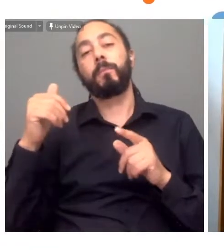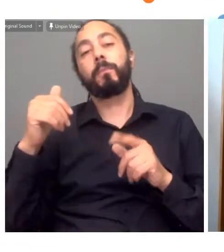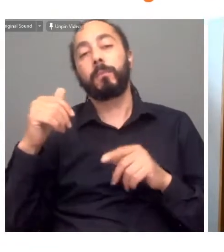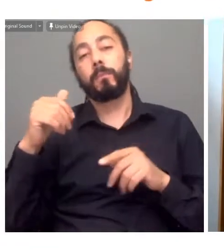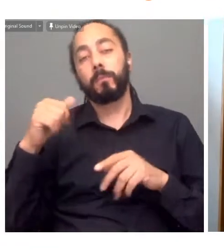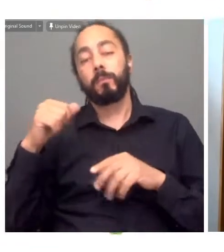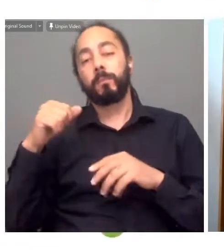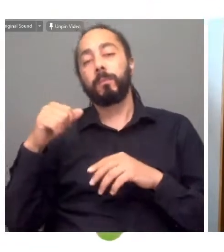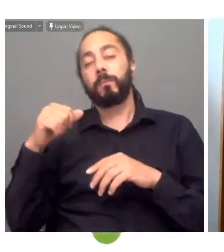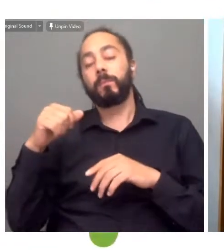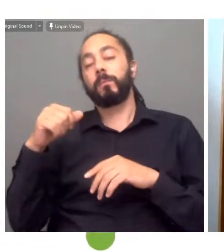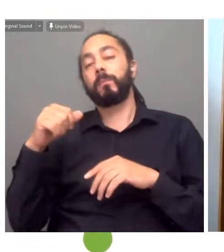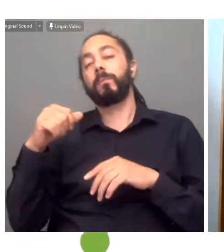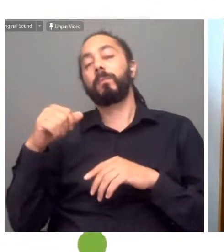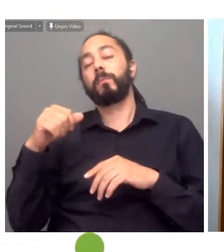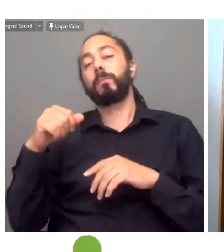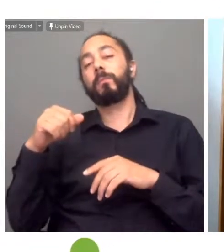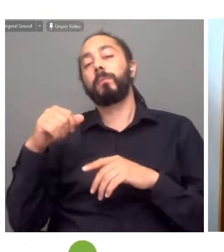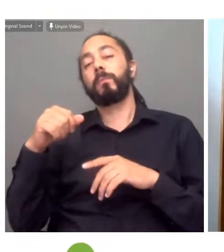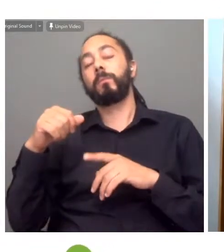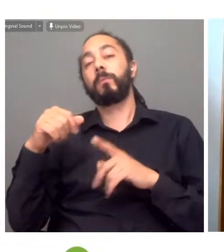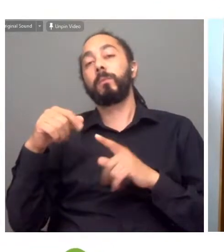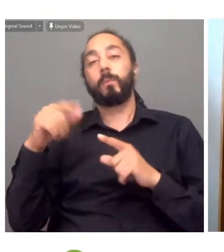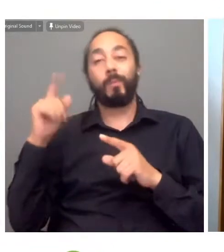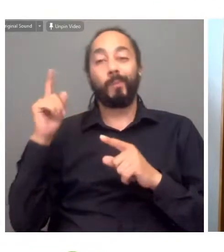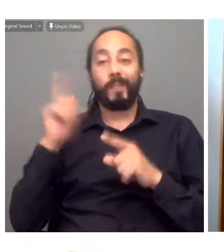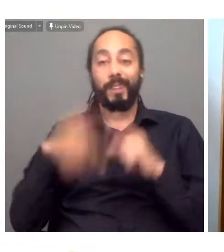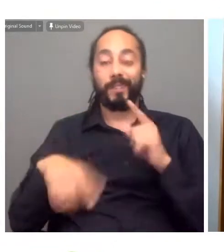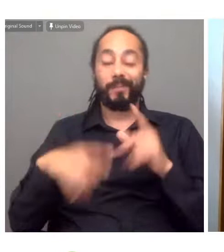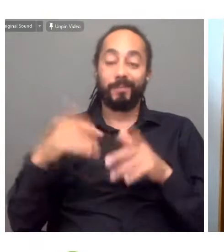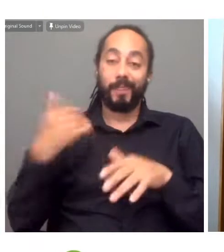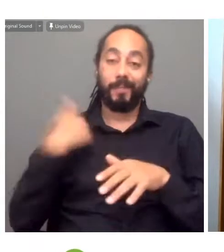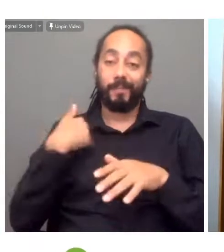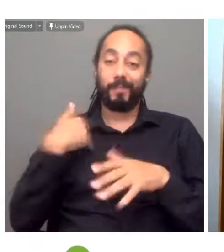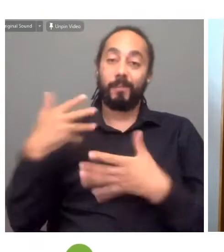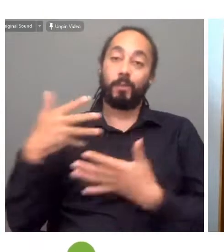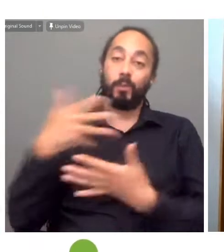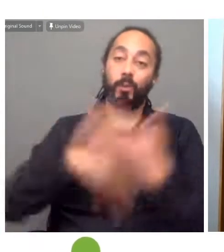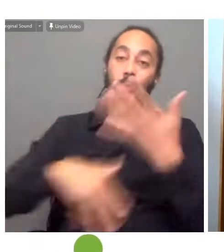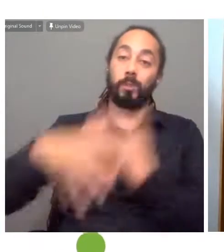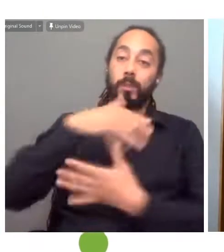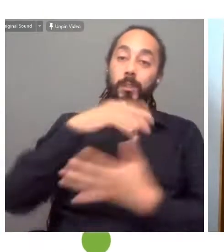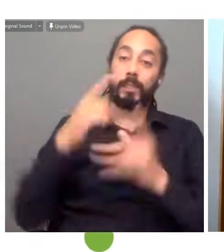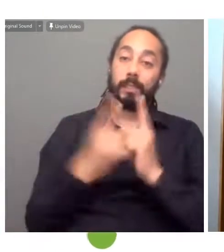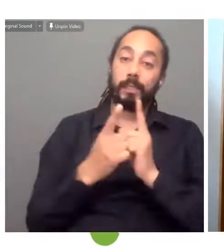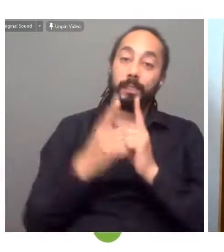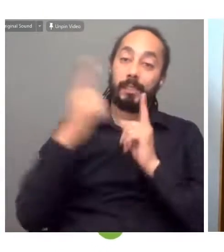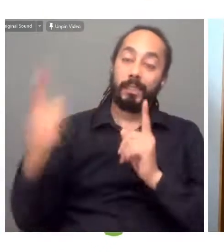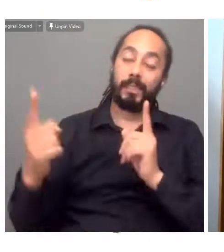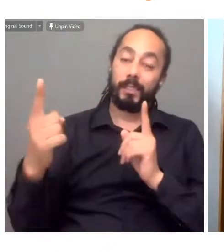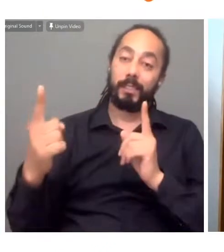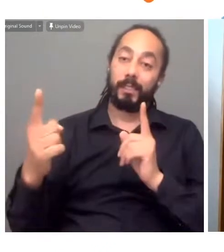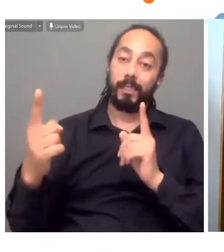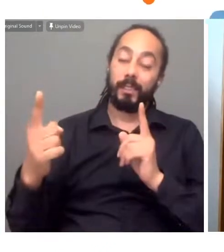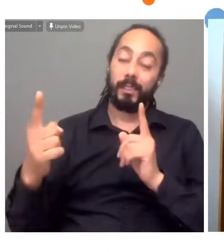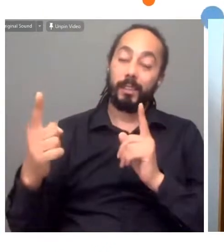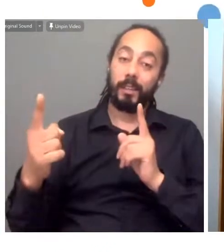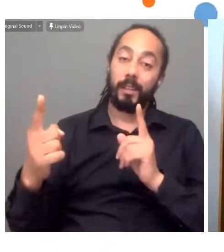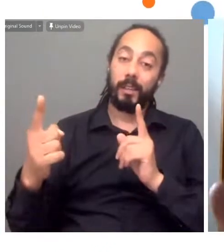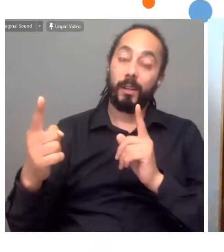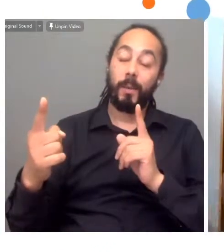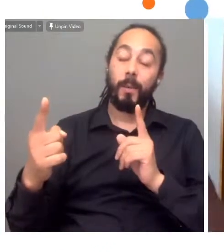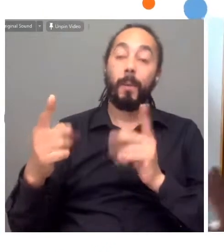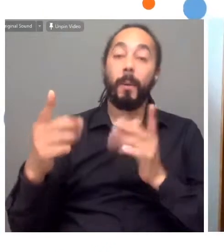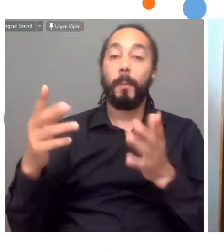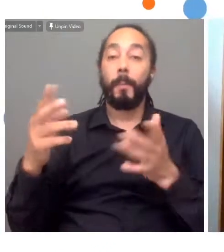we can't have social distancing measures with which I agree. That say that we can't have more than